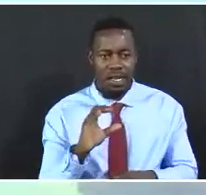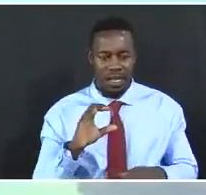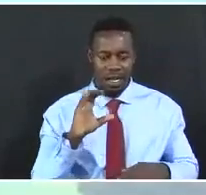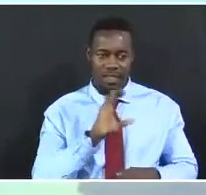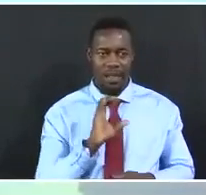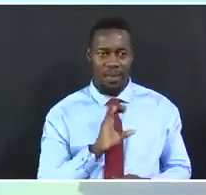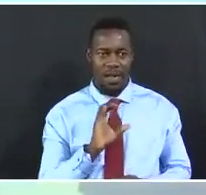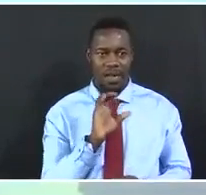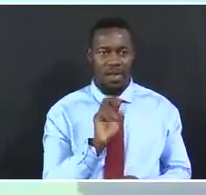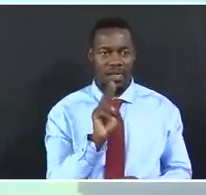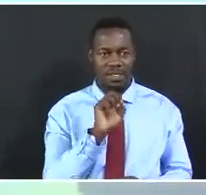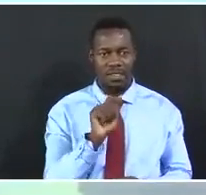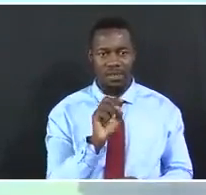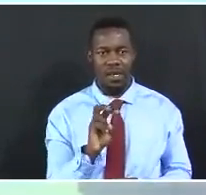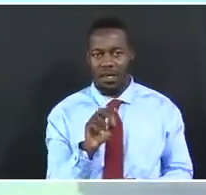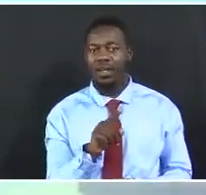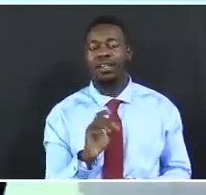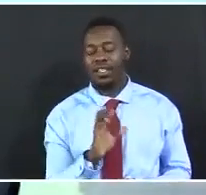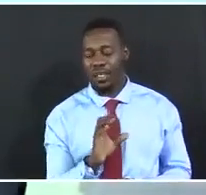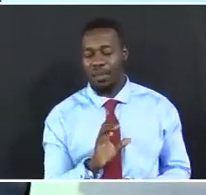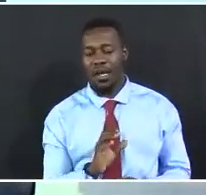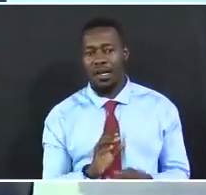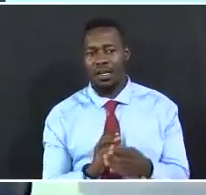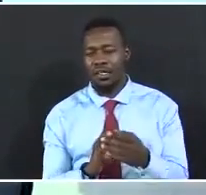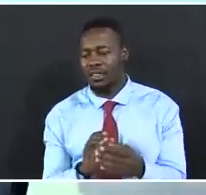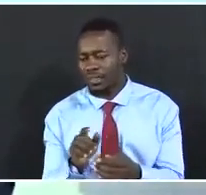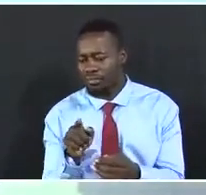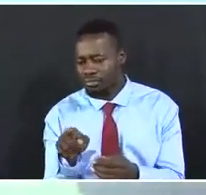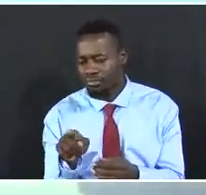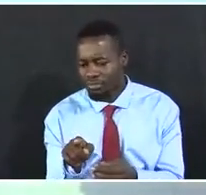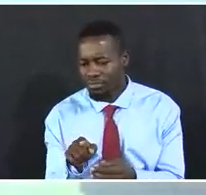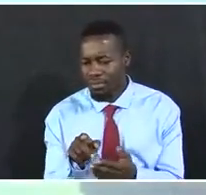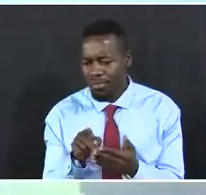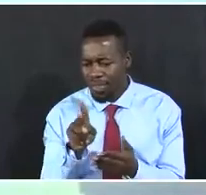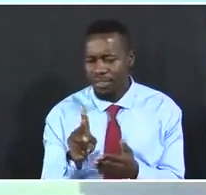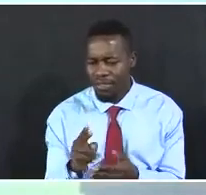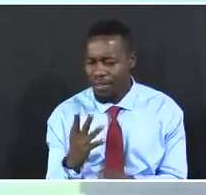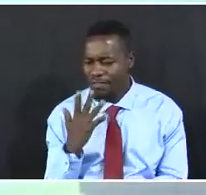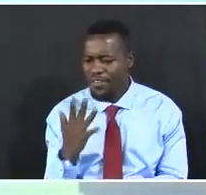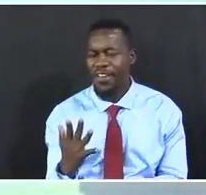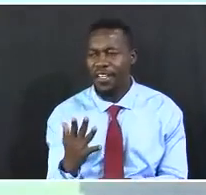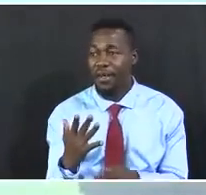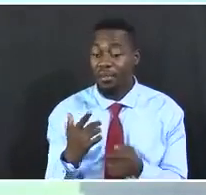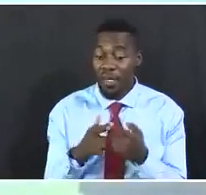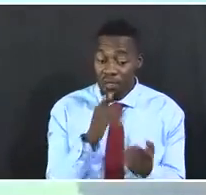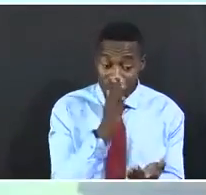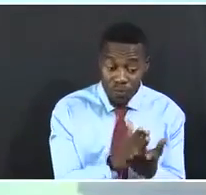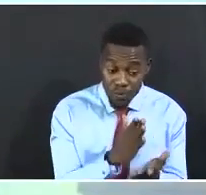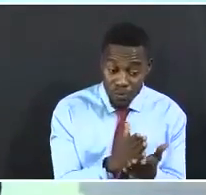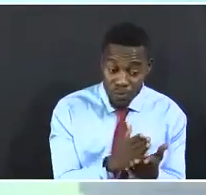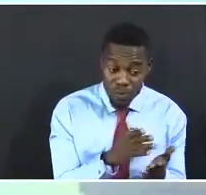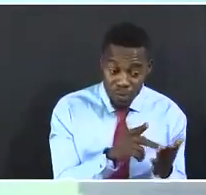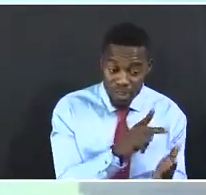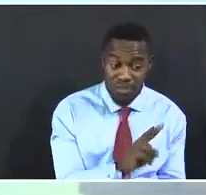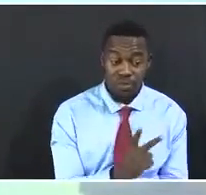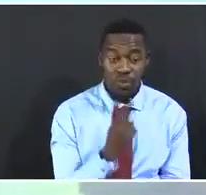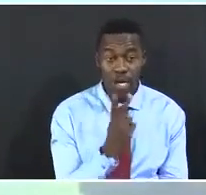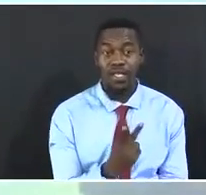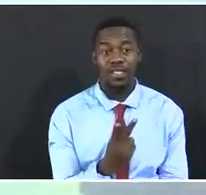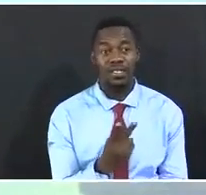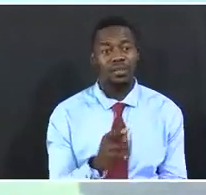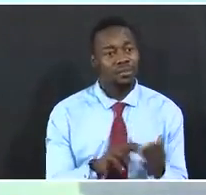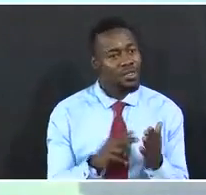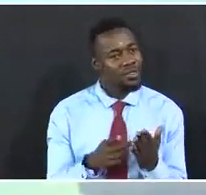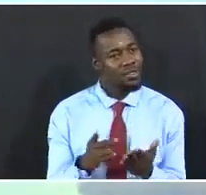Are you in the presence of the Lord? We have adultery. Adultery is another big one, but that one is usually